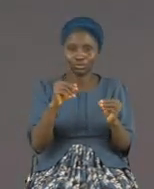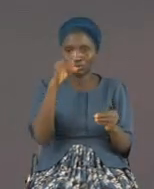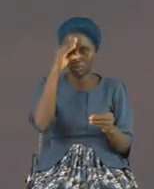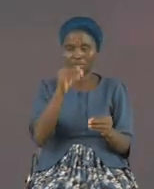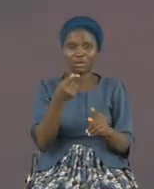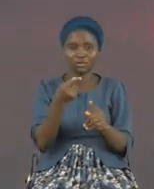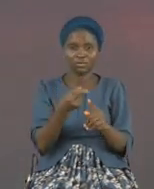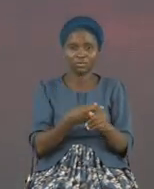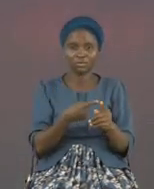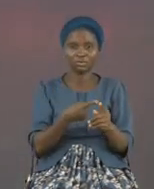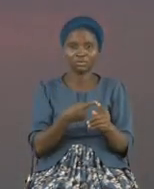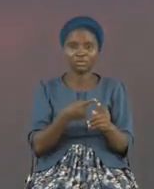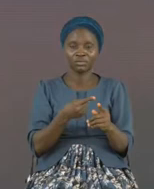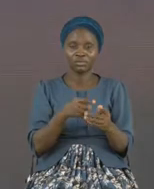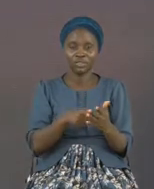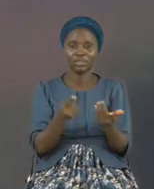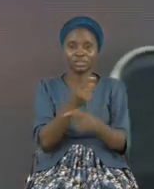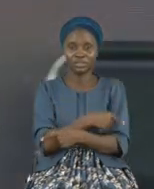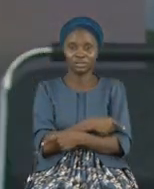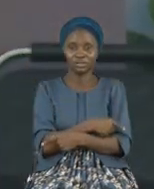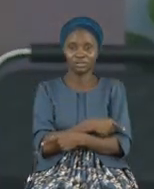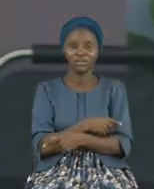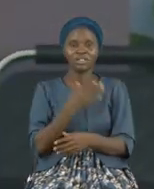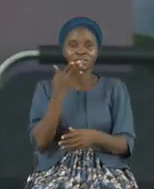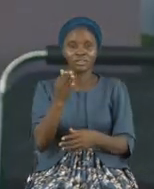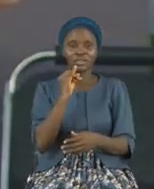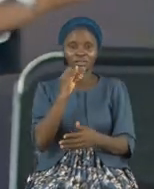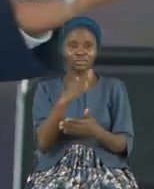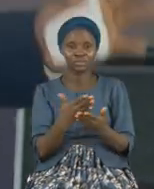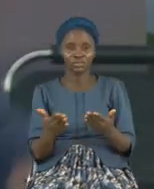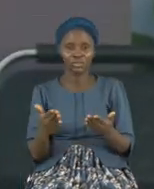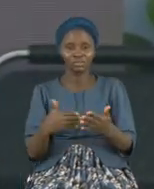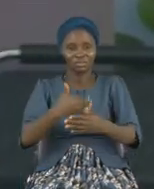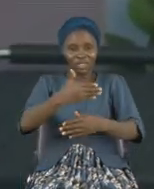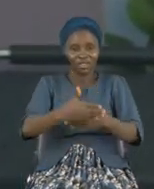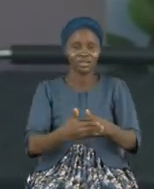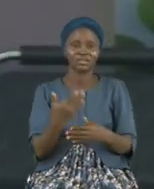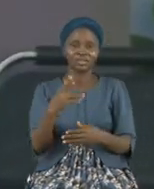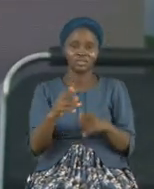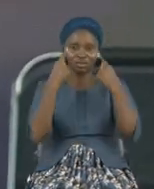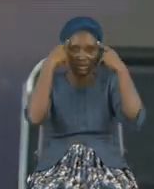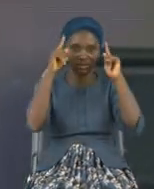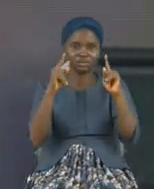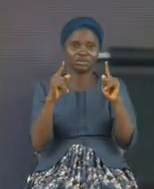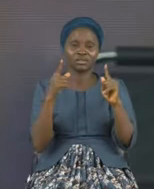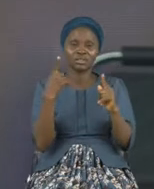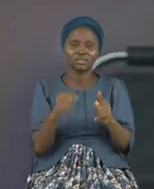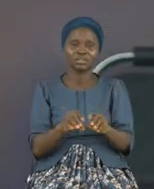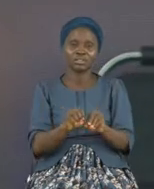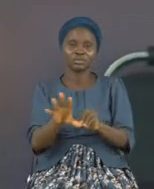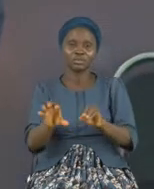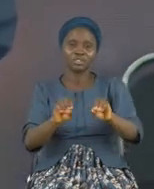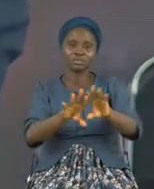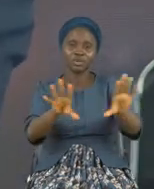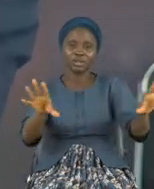thing behind their success, the spread of the gospel, the manifestation of